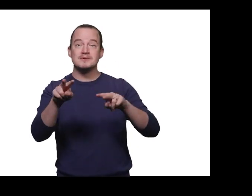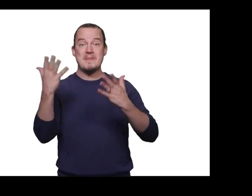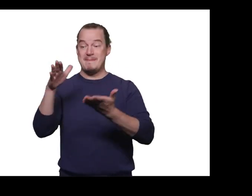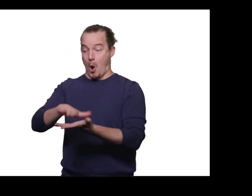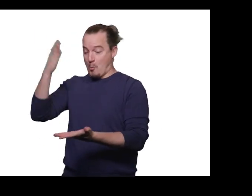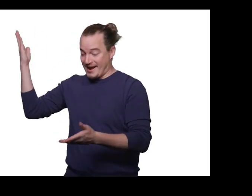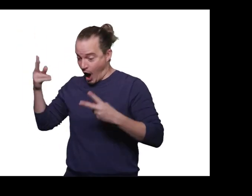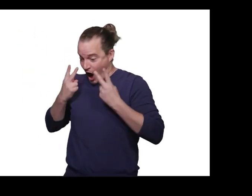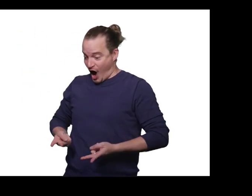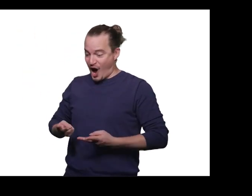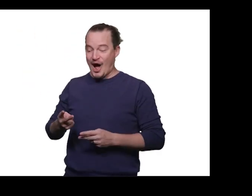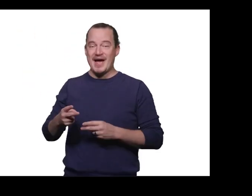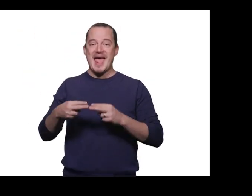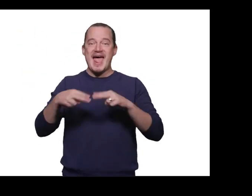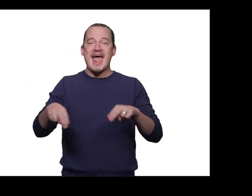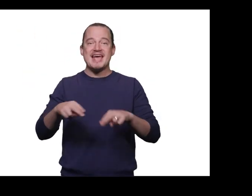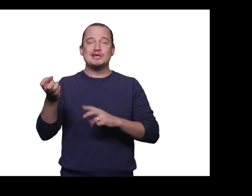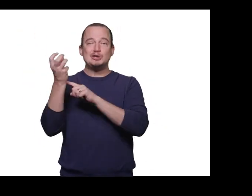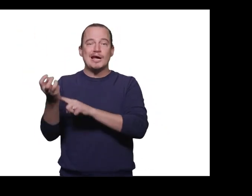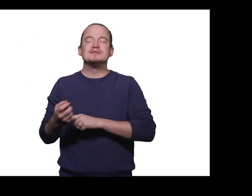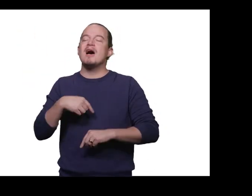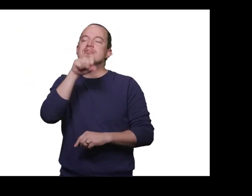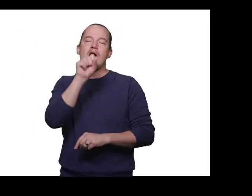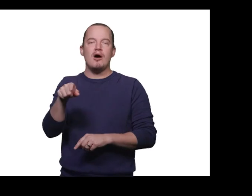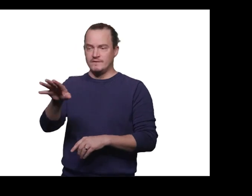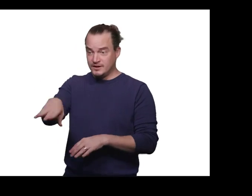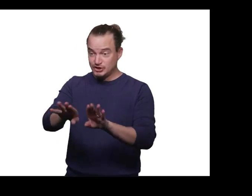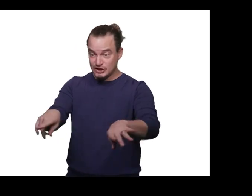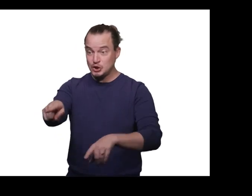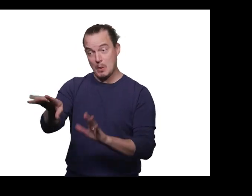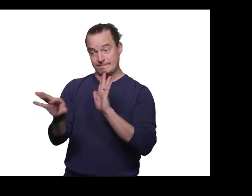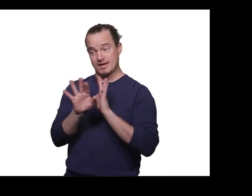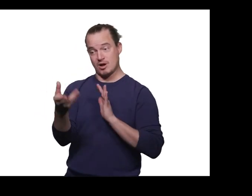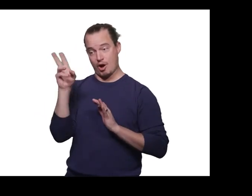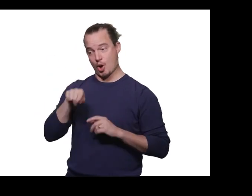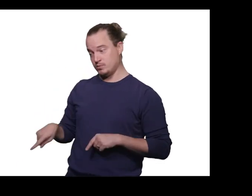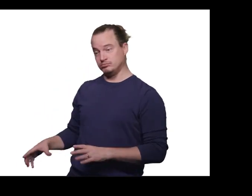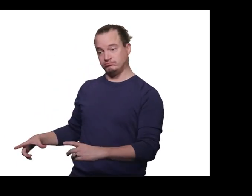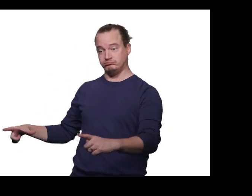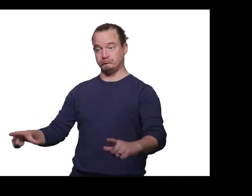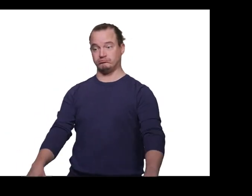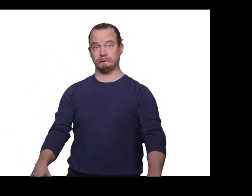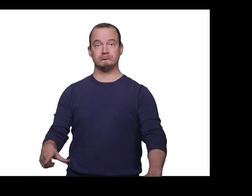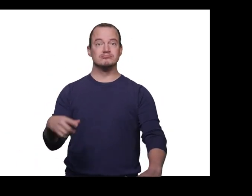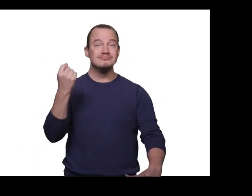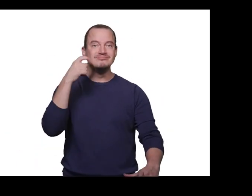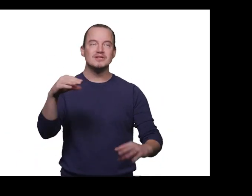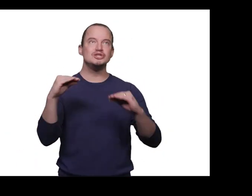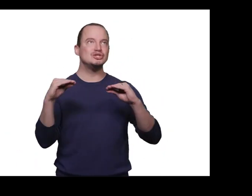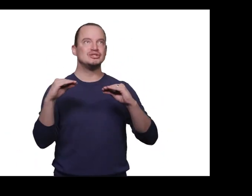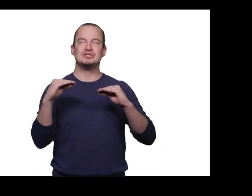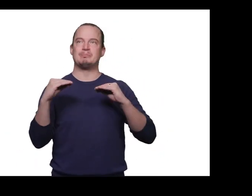shakers. I love to let the children pick their own egg shakers from the box, and they have taught me